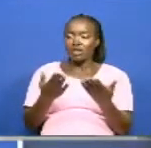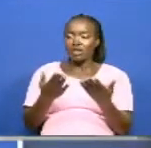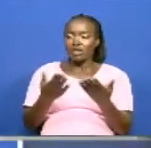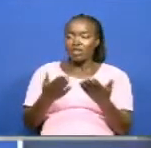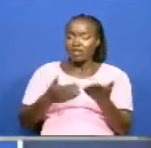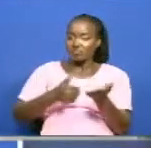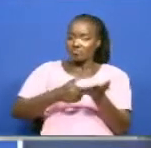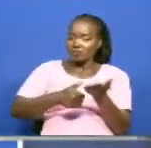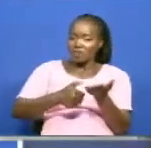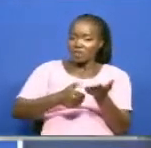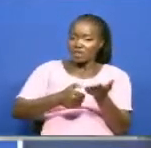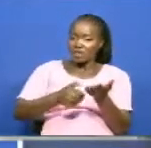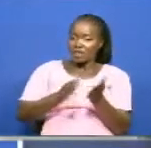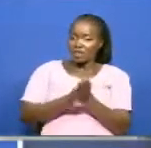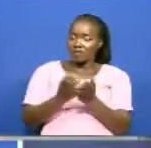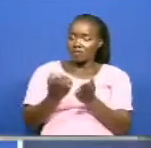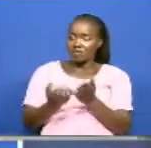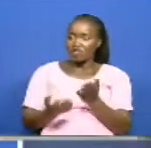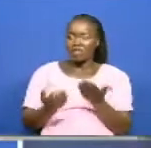pia donuts